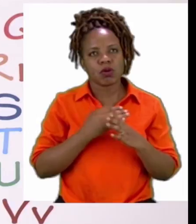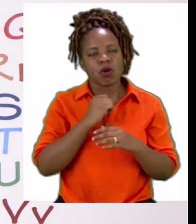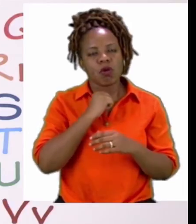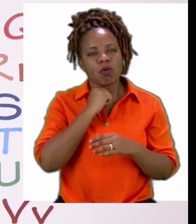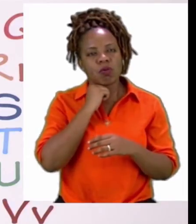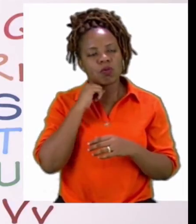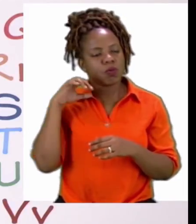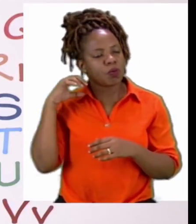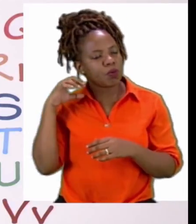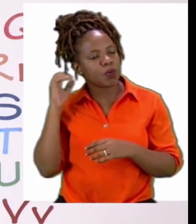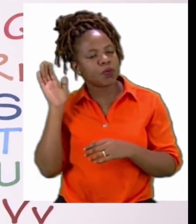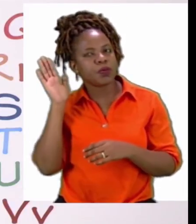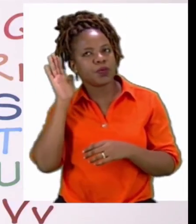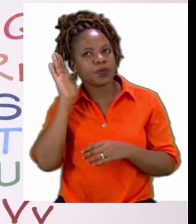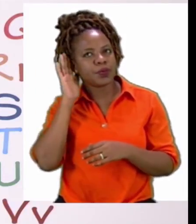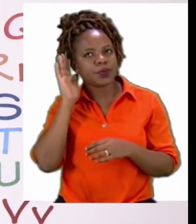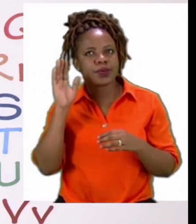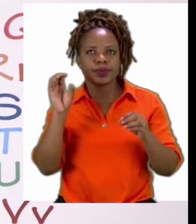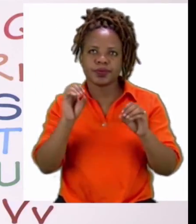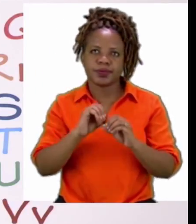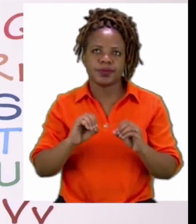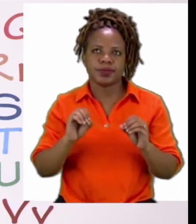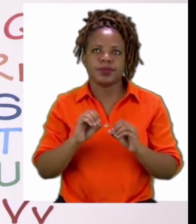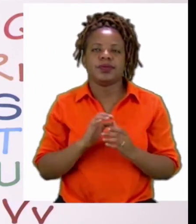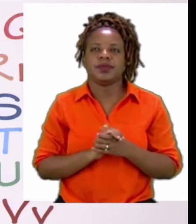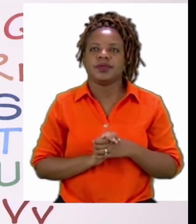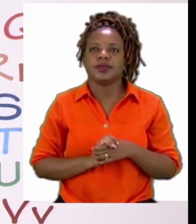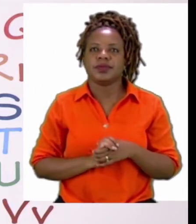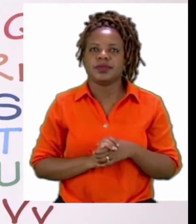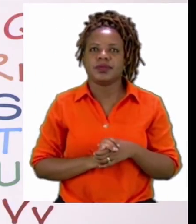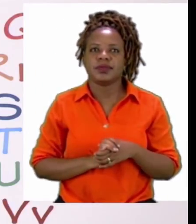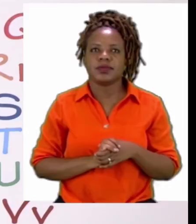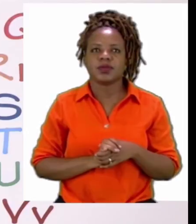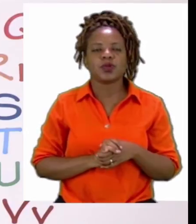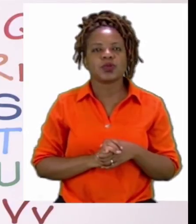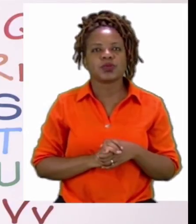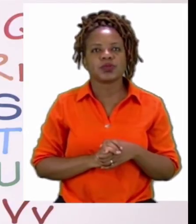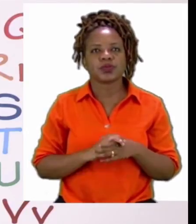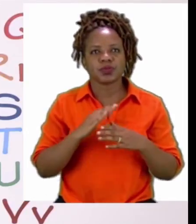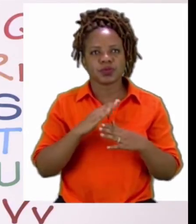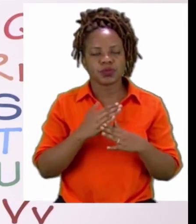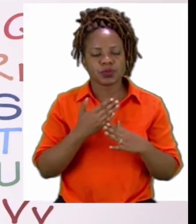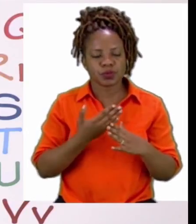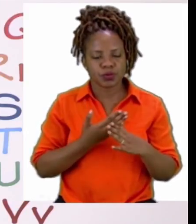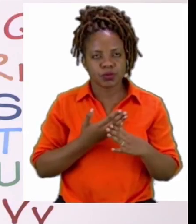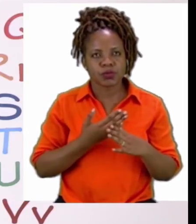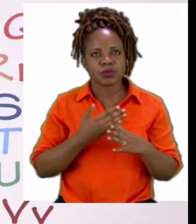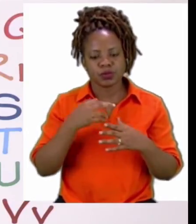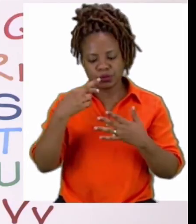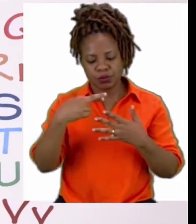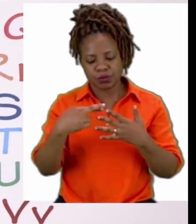to why I woke up late. So if you use the word because, you are